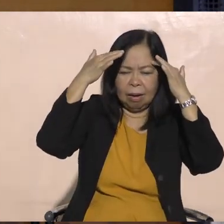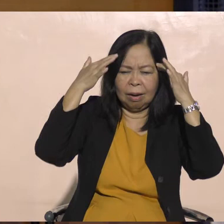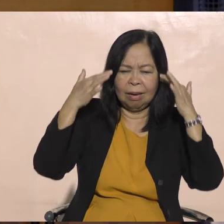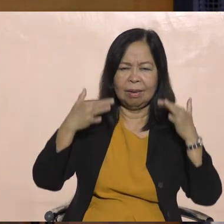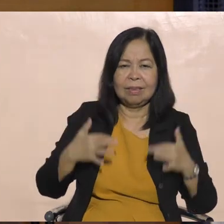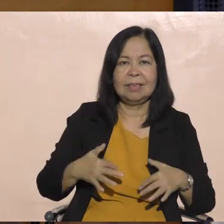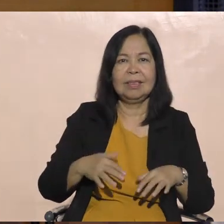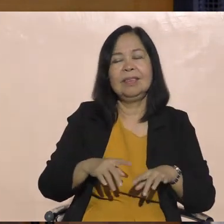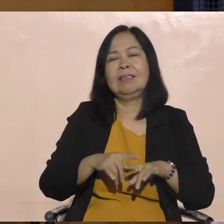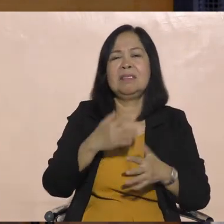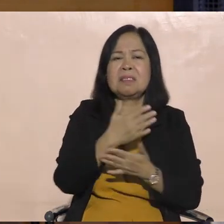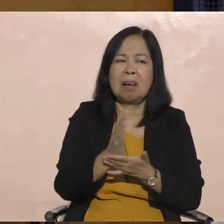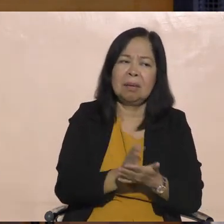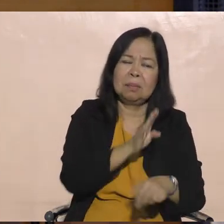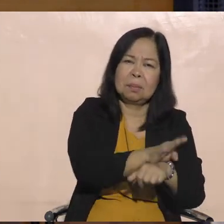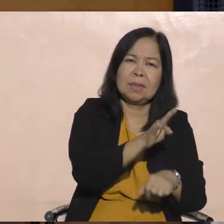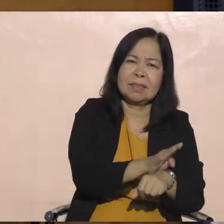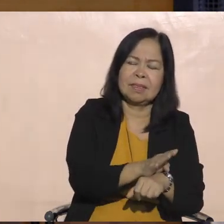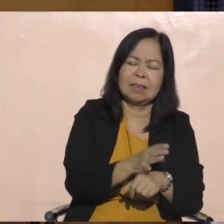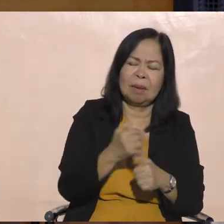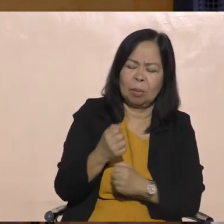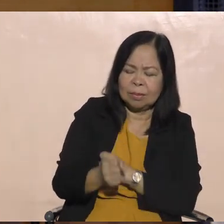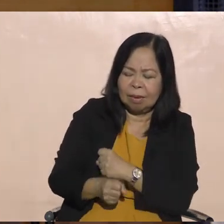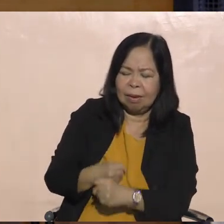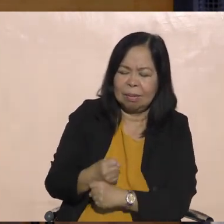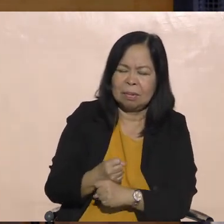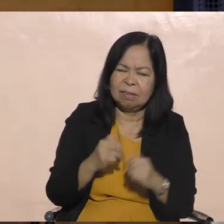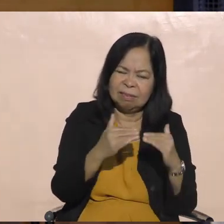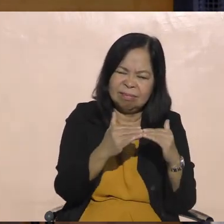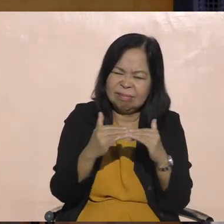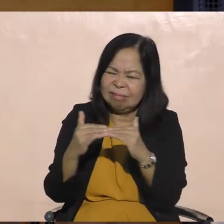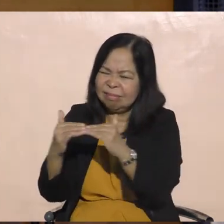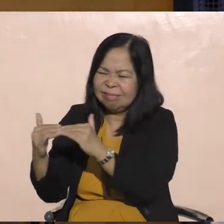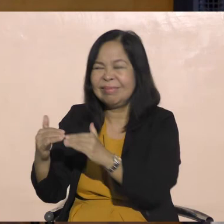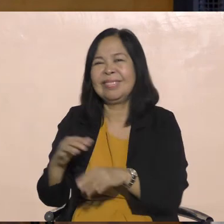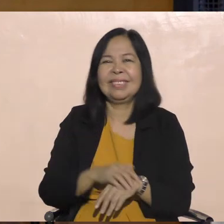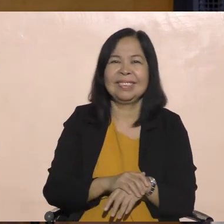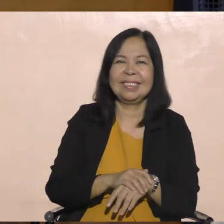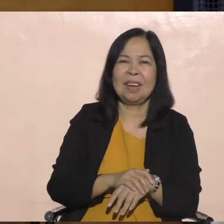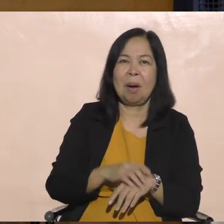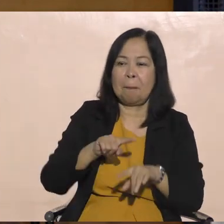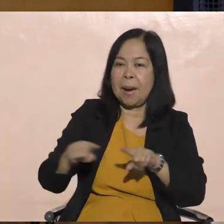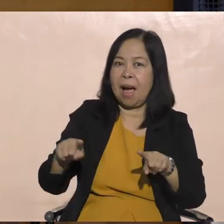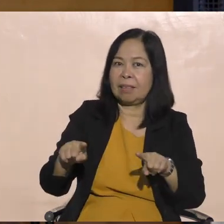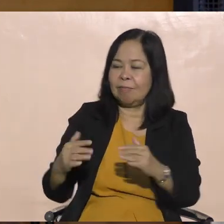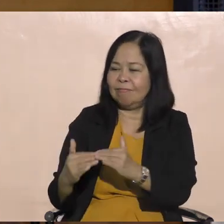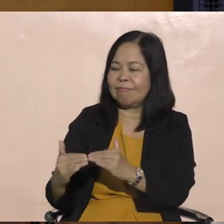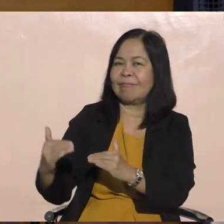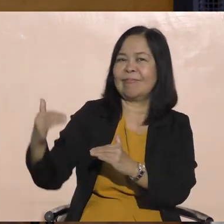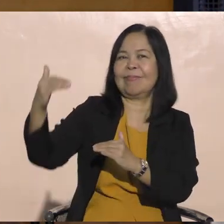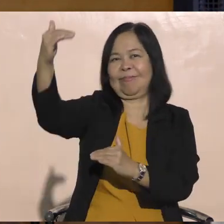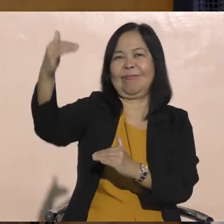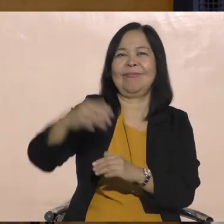nasa negosyo, murag break even lang, igo-igo lang, igo ragyod ang atong mga ginansya, atong kinitaan. Not just break even, but